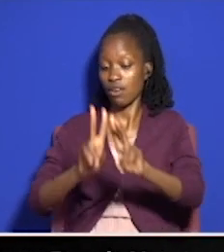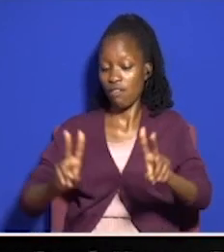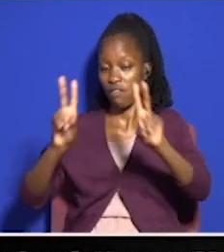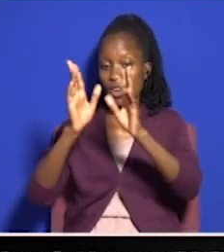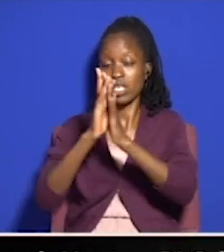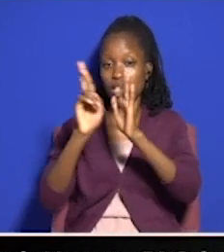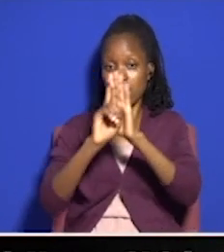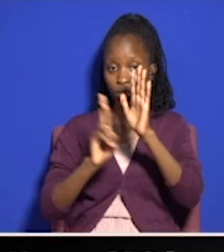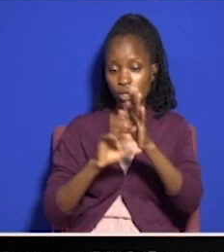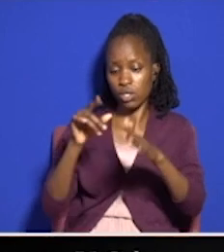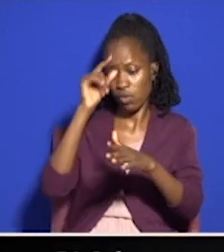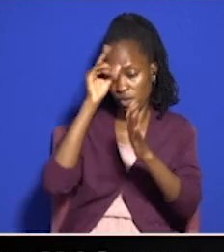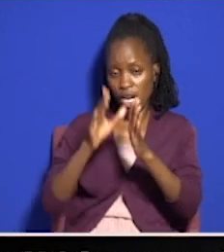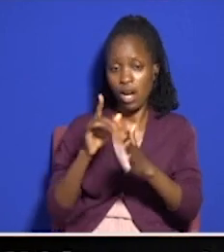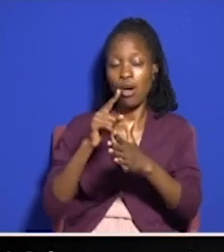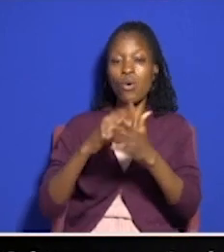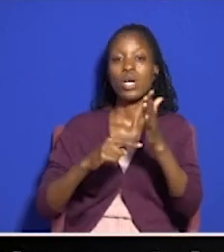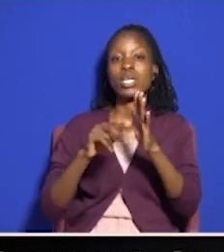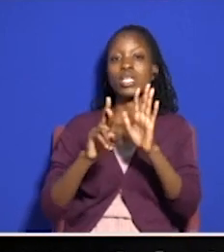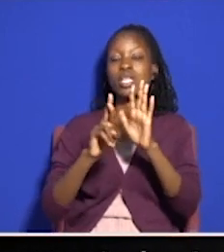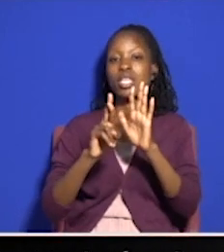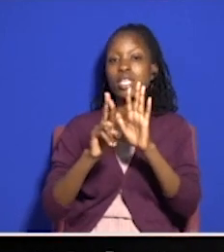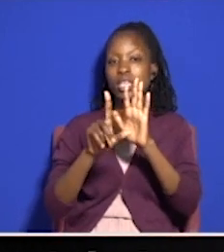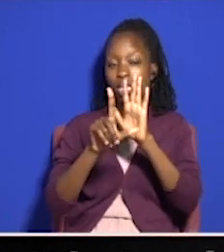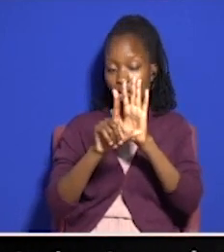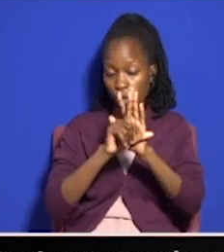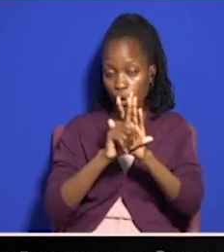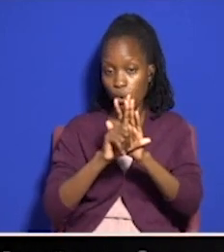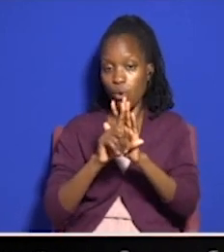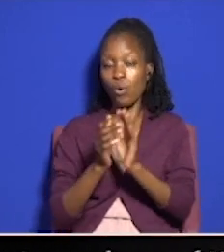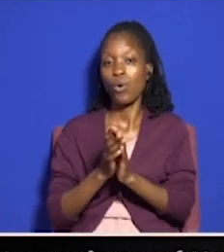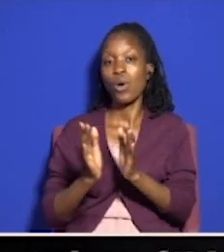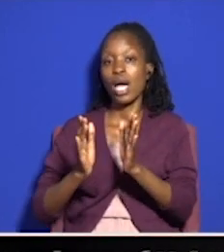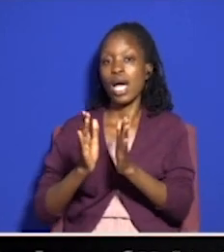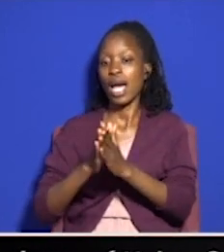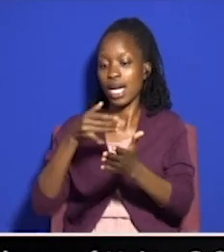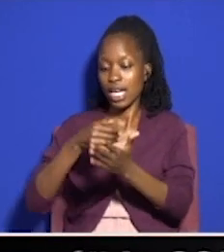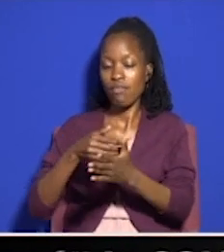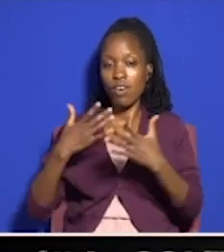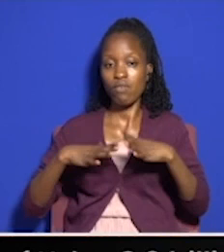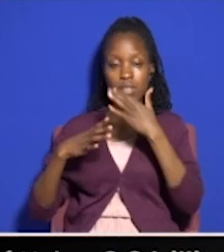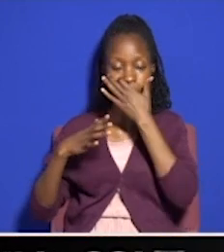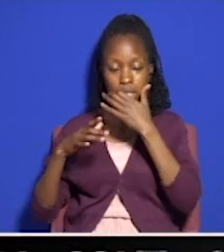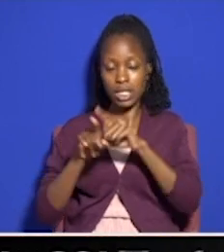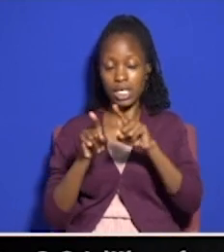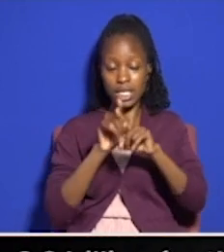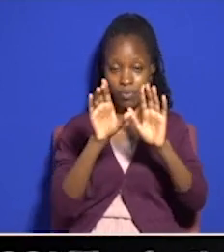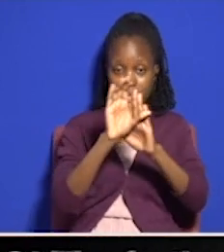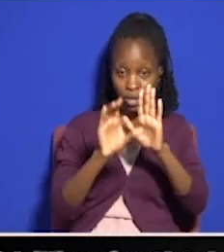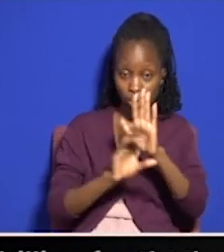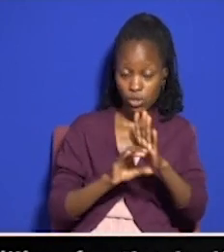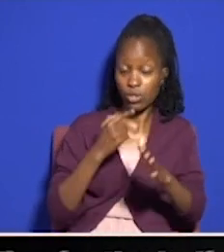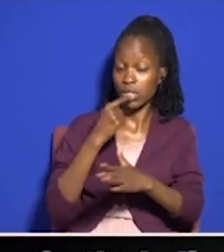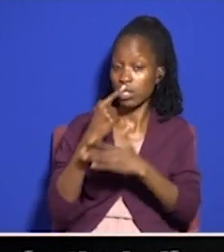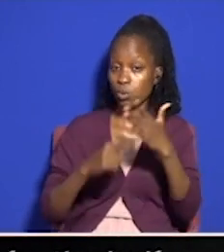principles of governance, which include the rule of law, democracy and participation of the people. Further conscious that Article 94 of the Constitution